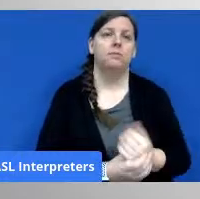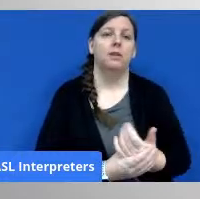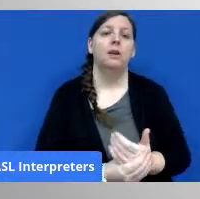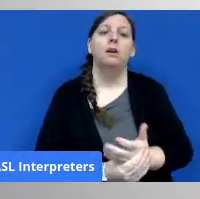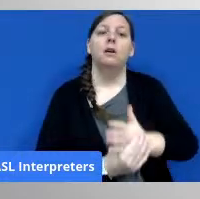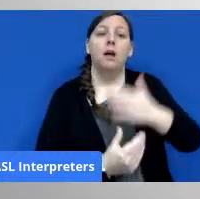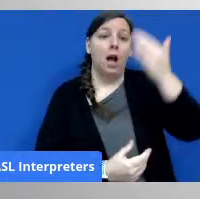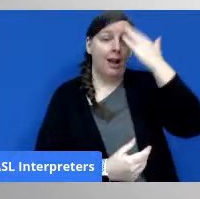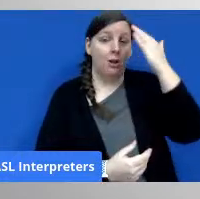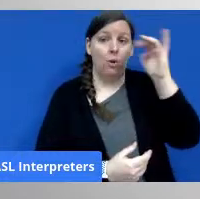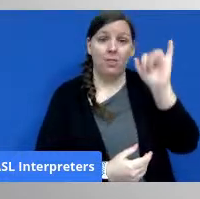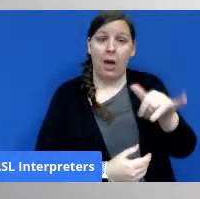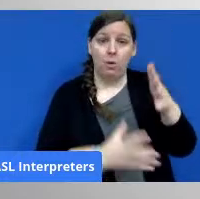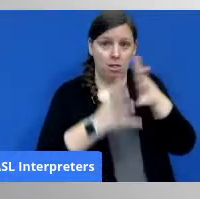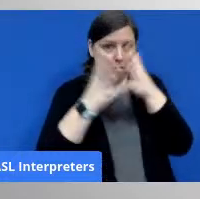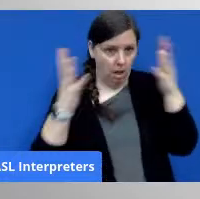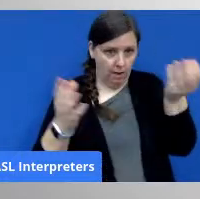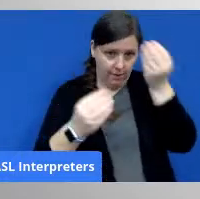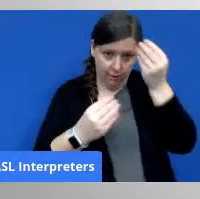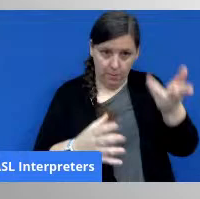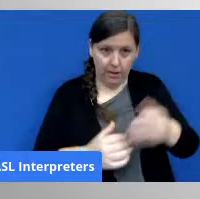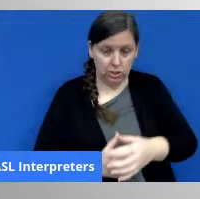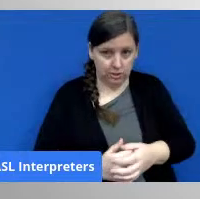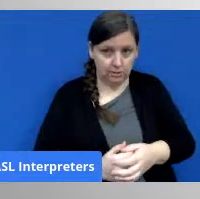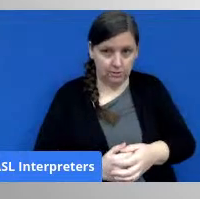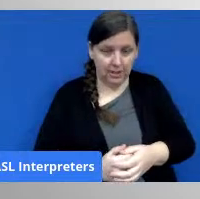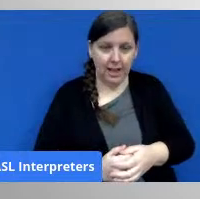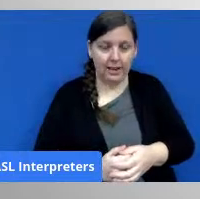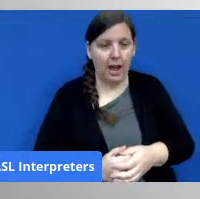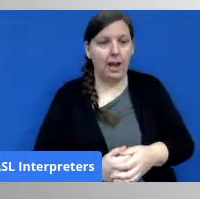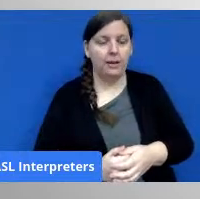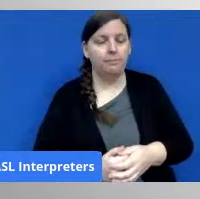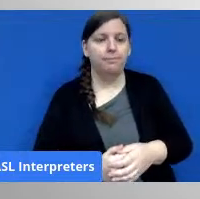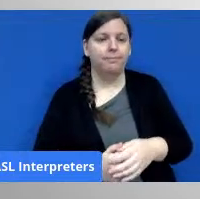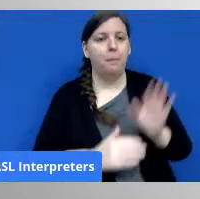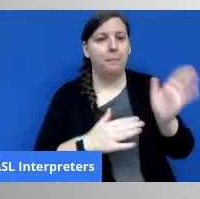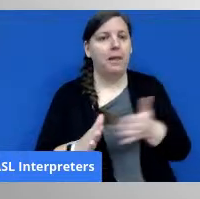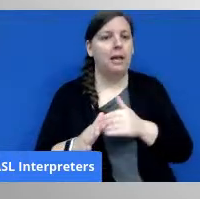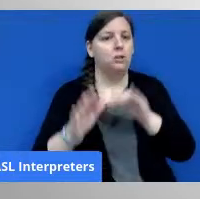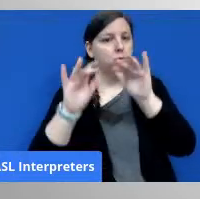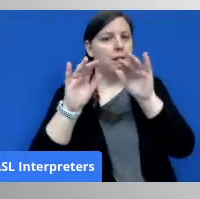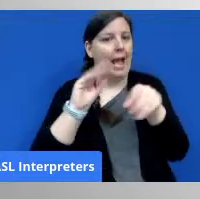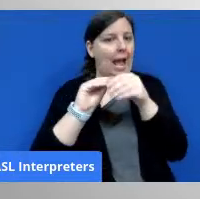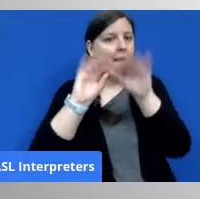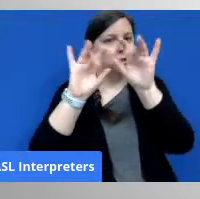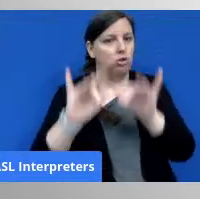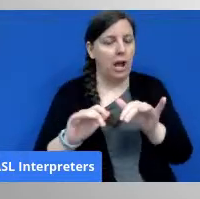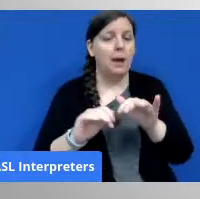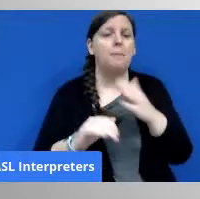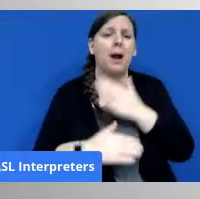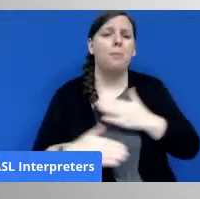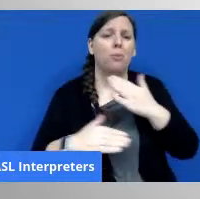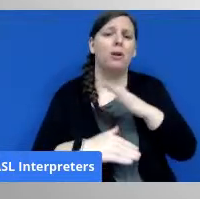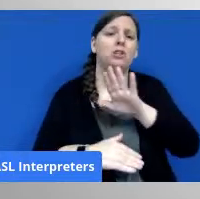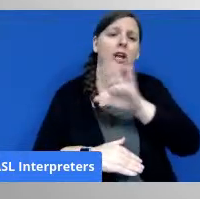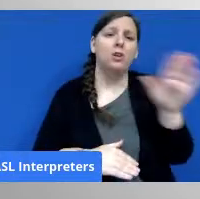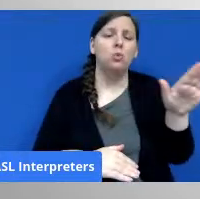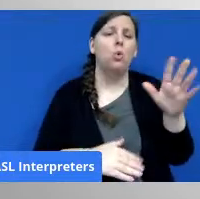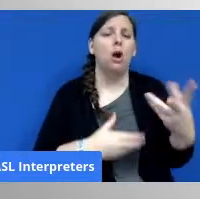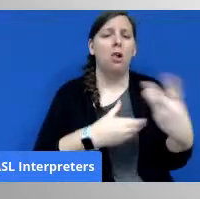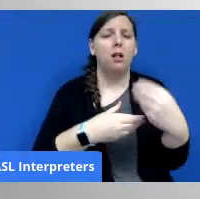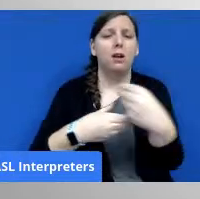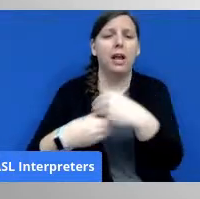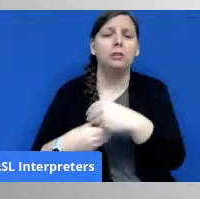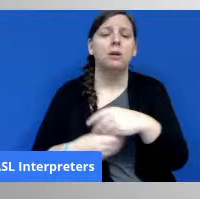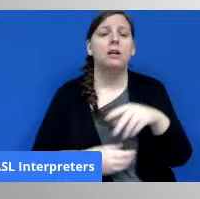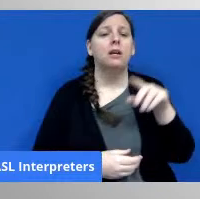lot of information, but and I meant to put it in the chat, but I appreciate everyone's engagement. I think as Mr. Davis and